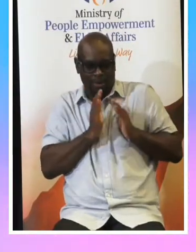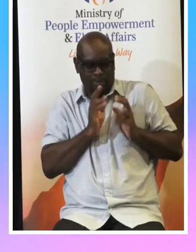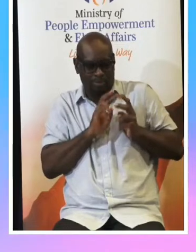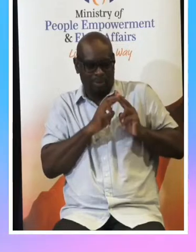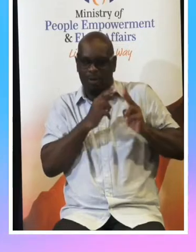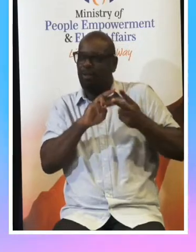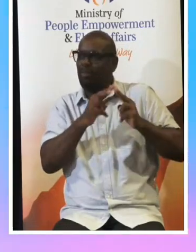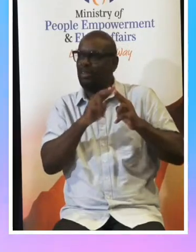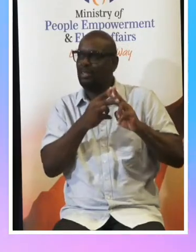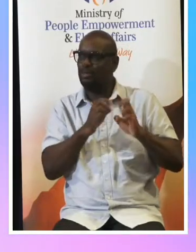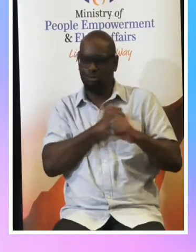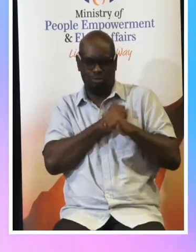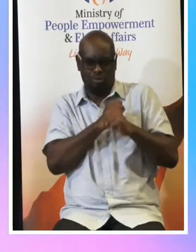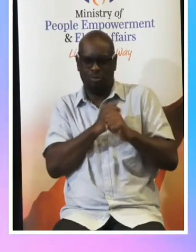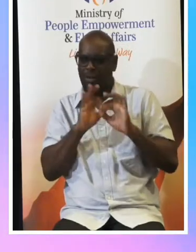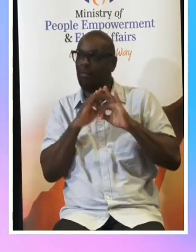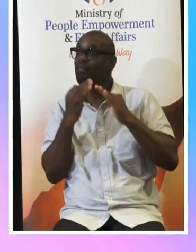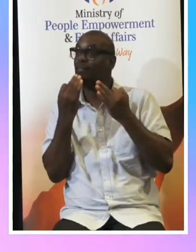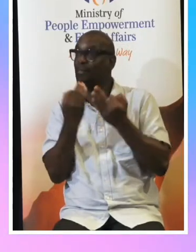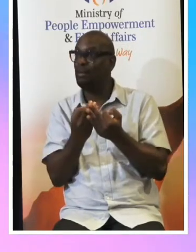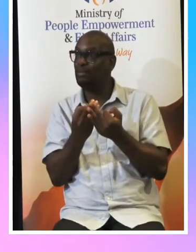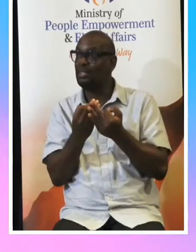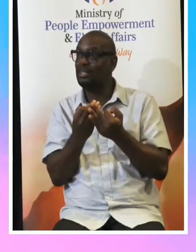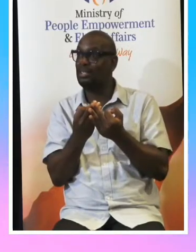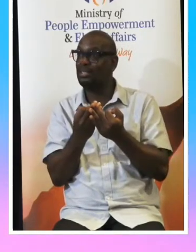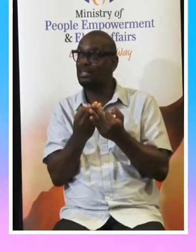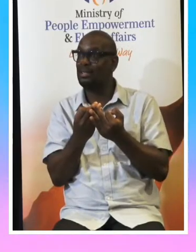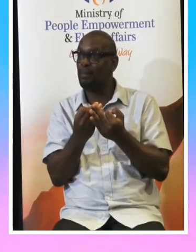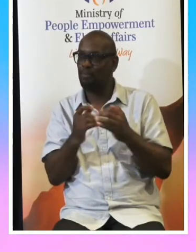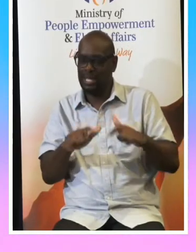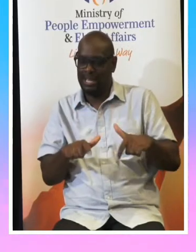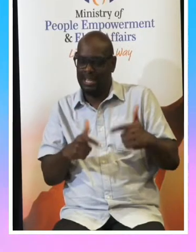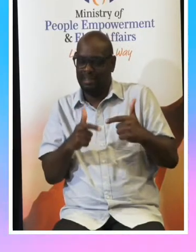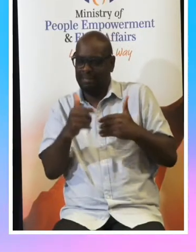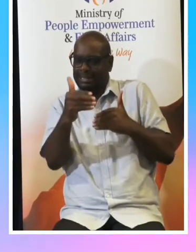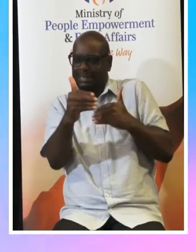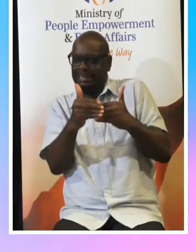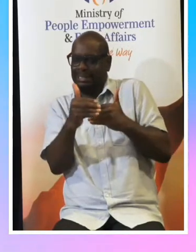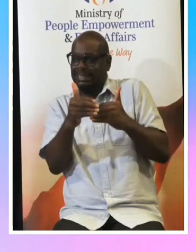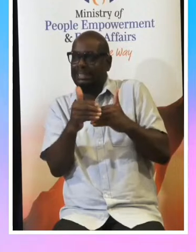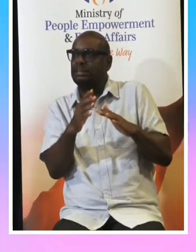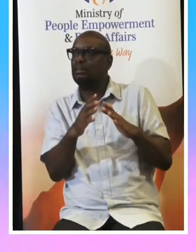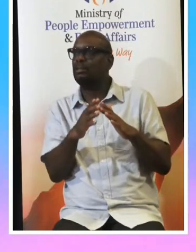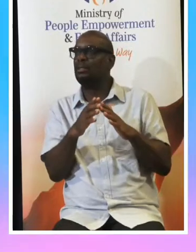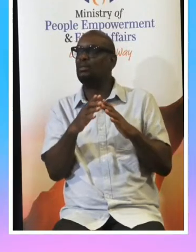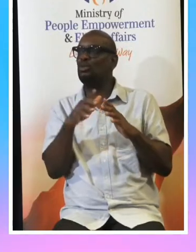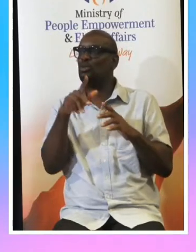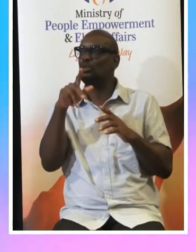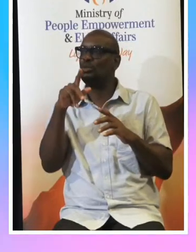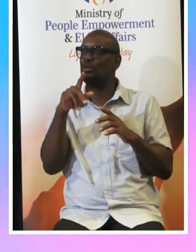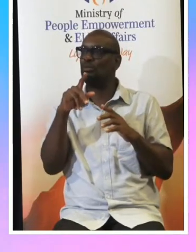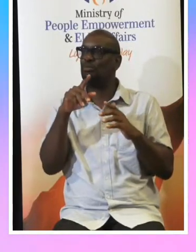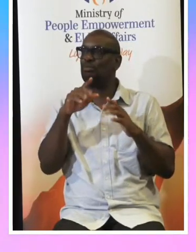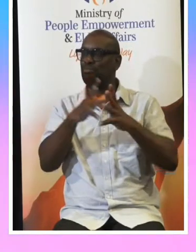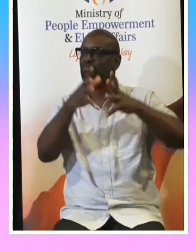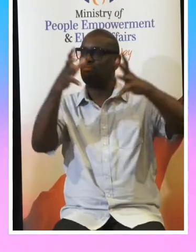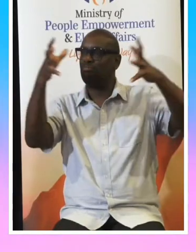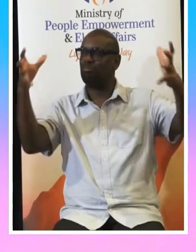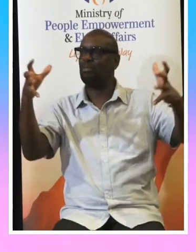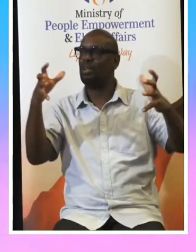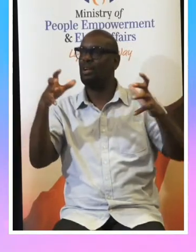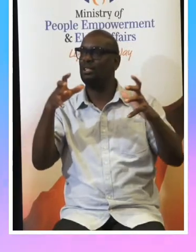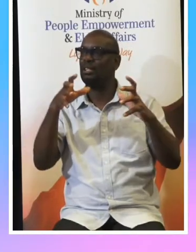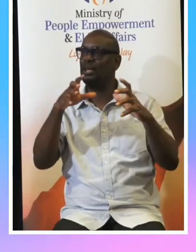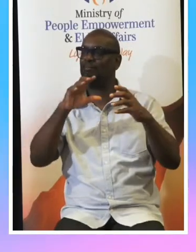resilient families living in the shadows of plantations. As I reflect on a life